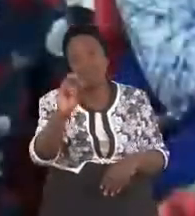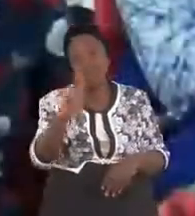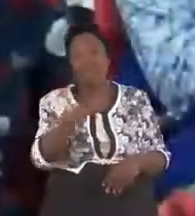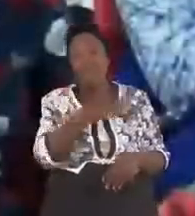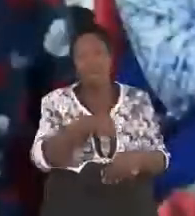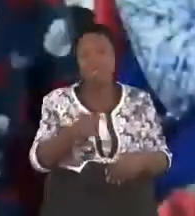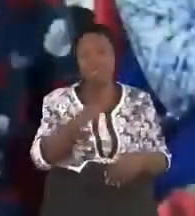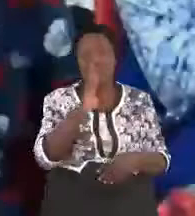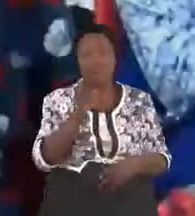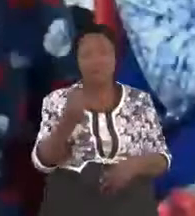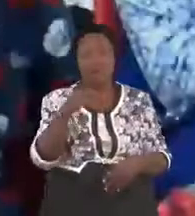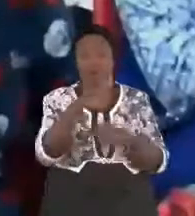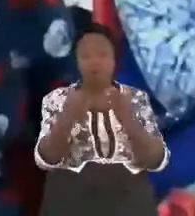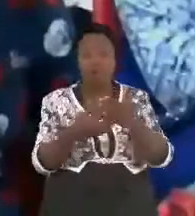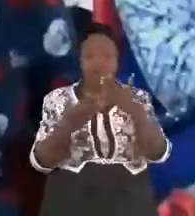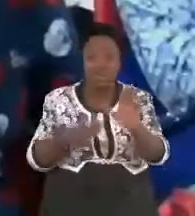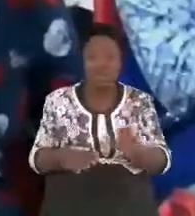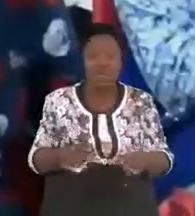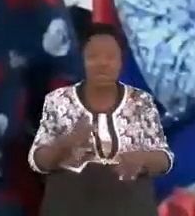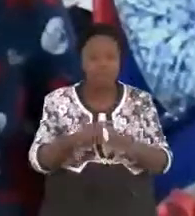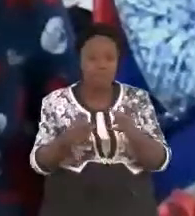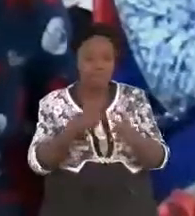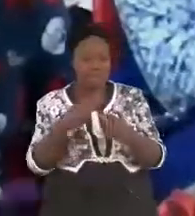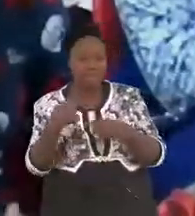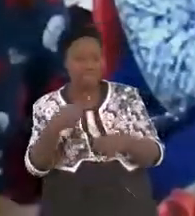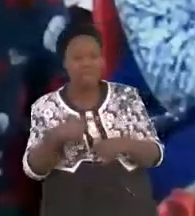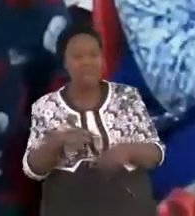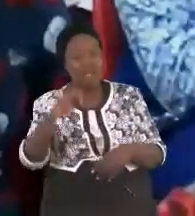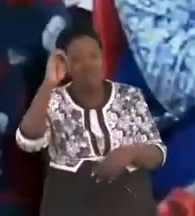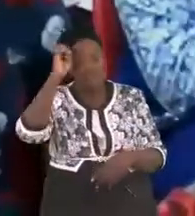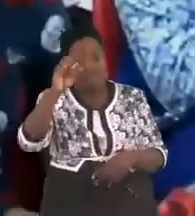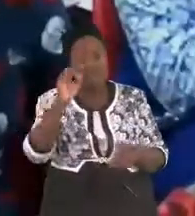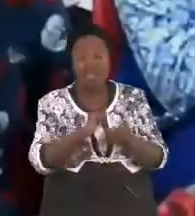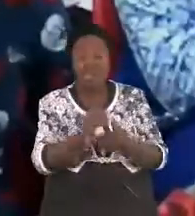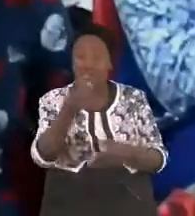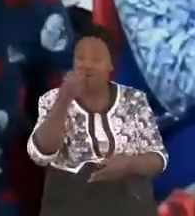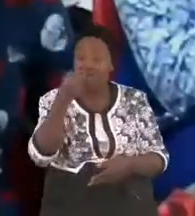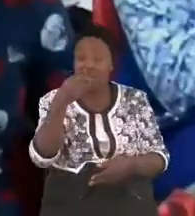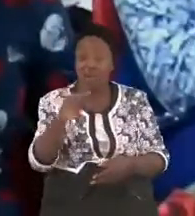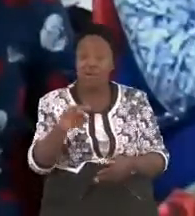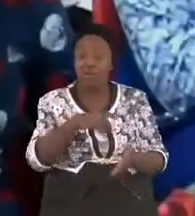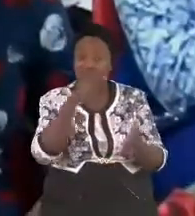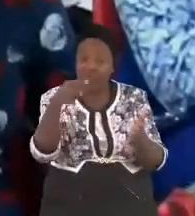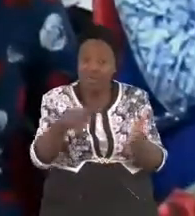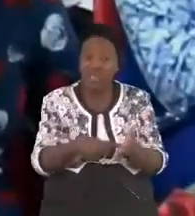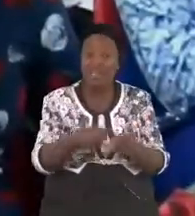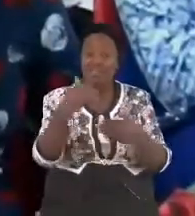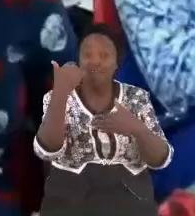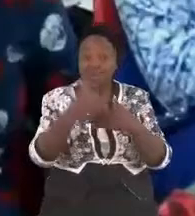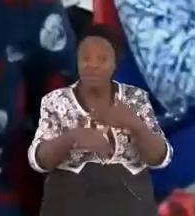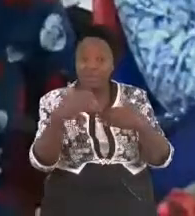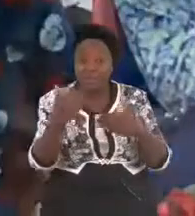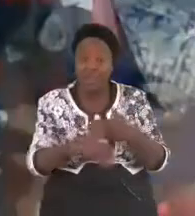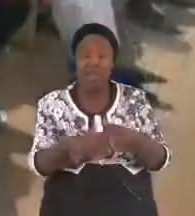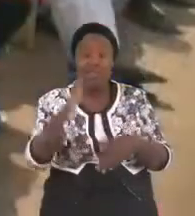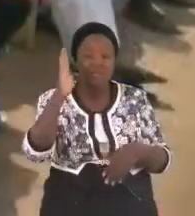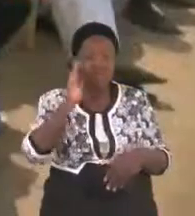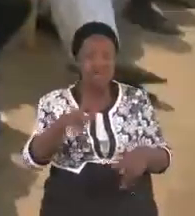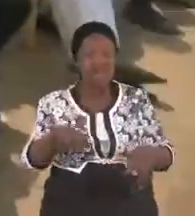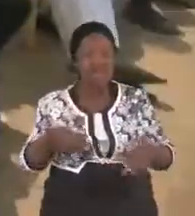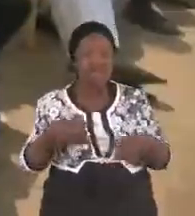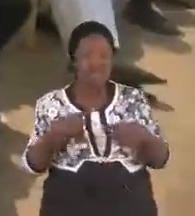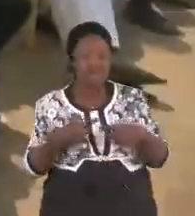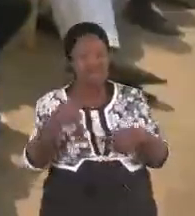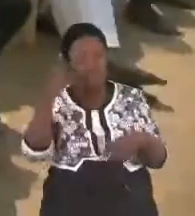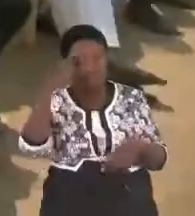dead. But then it says, he that eateth of this bread shall live